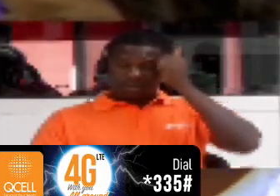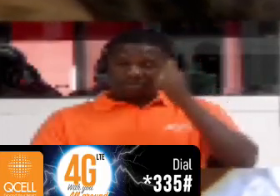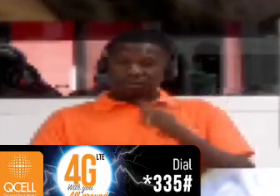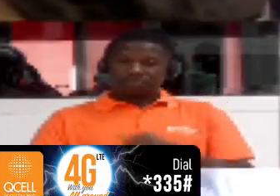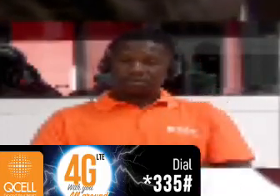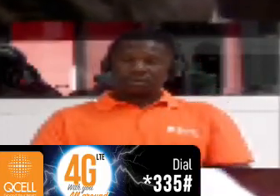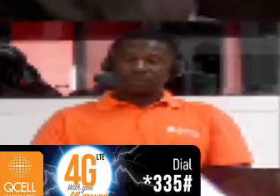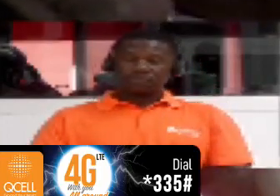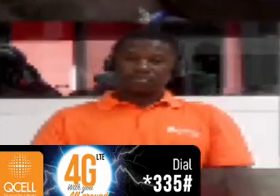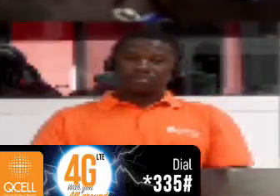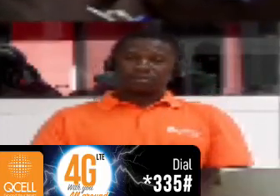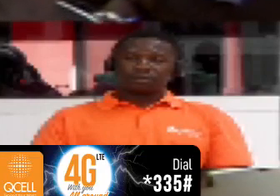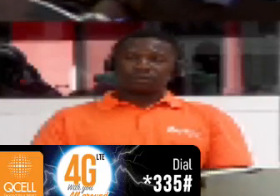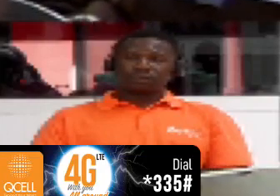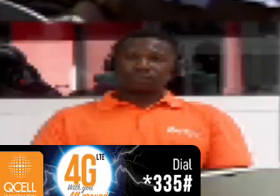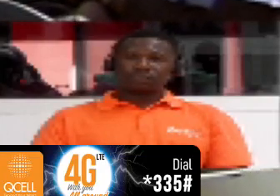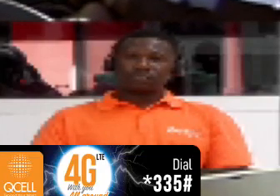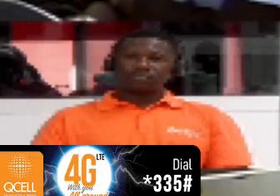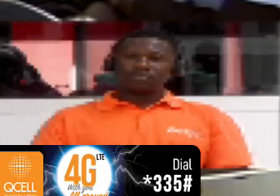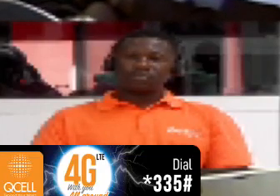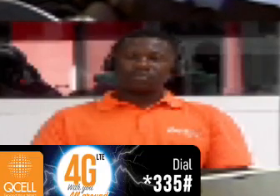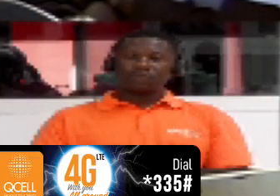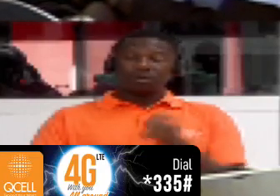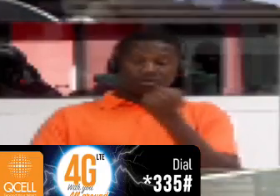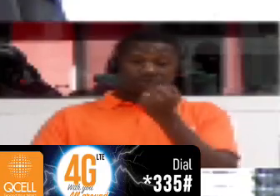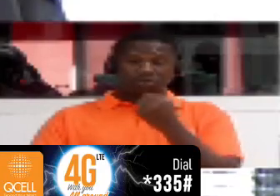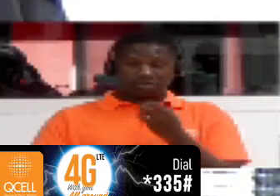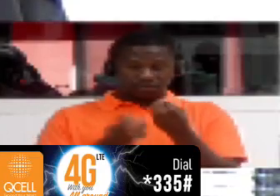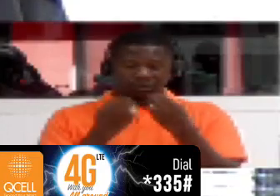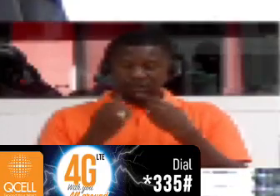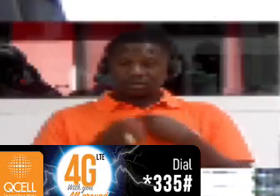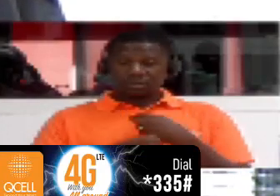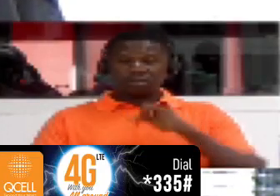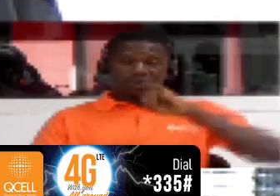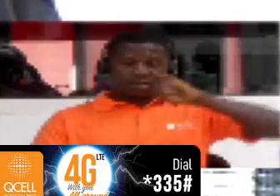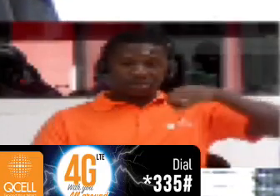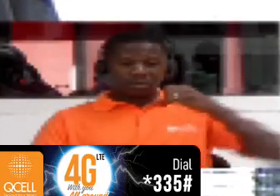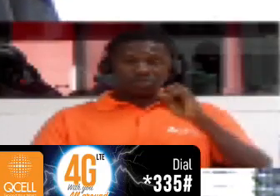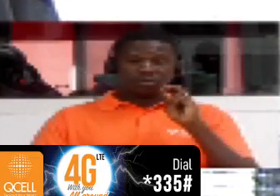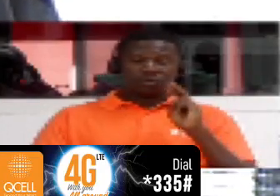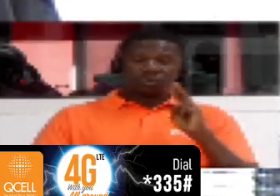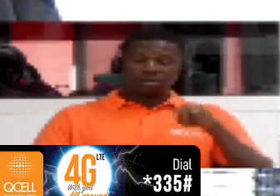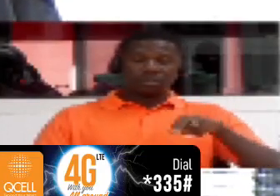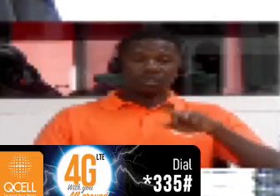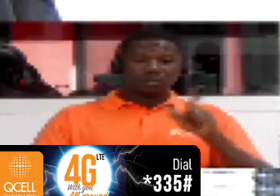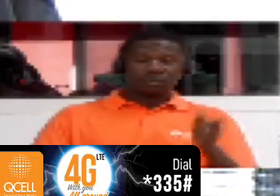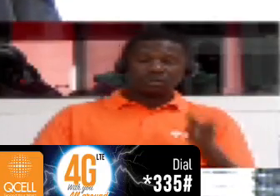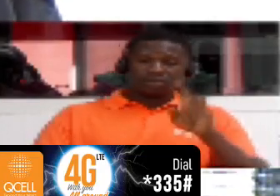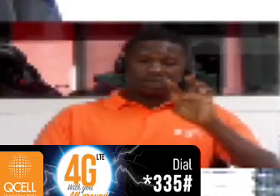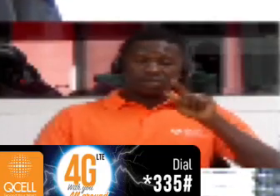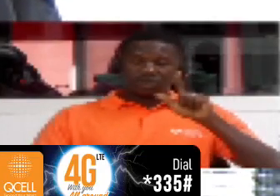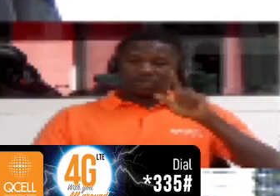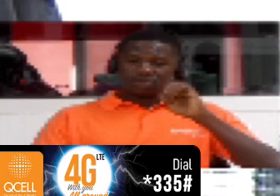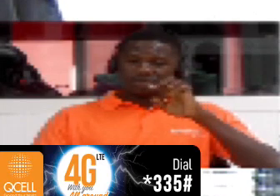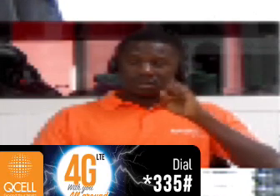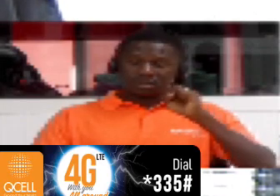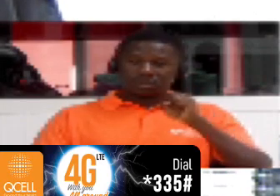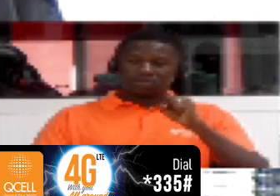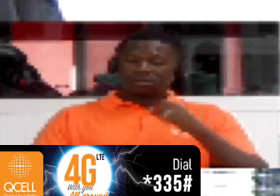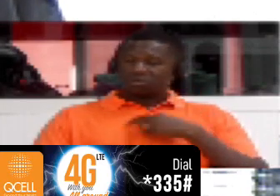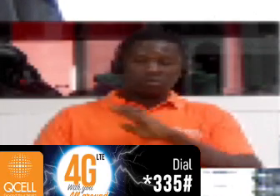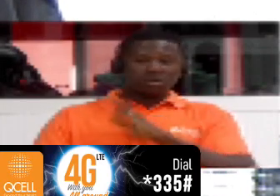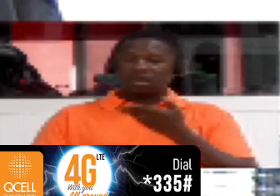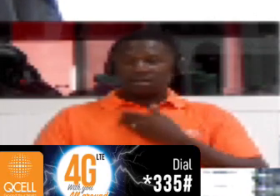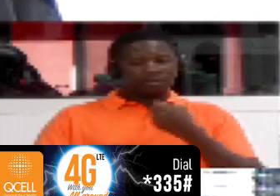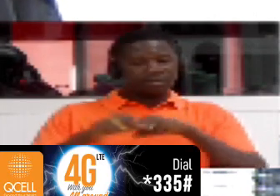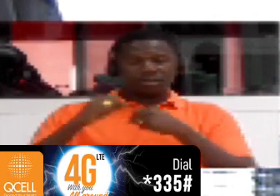Because ni konye jungula man jungula karangoke. Because if you said to me jungler and I did not have any jungler training. Ni konye saika man